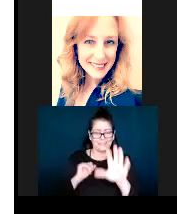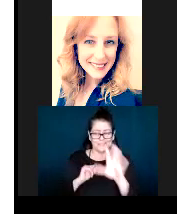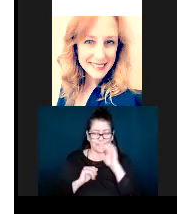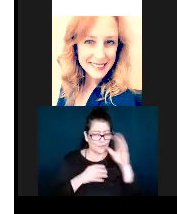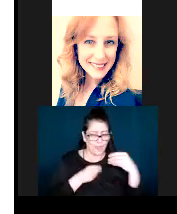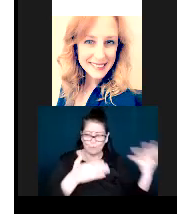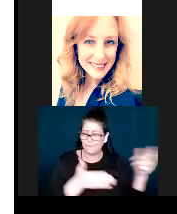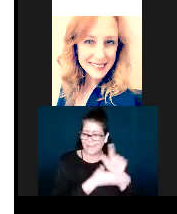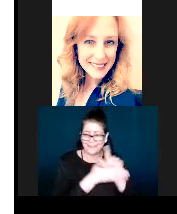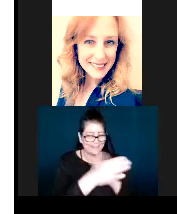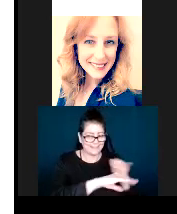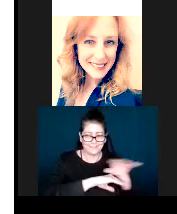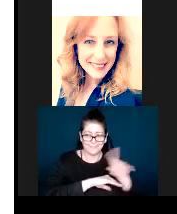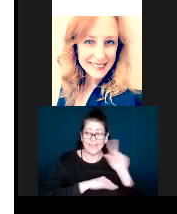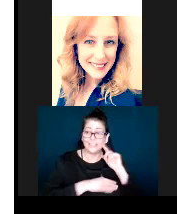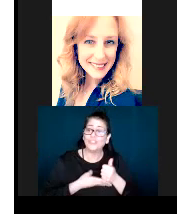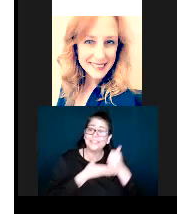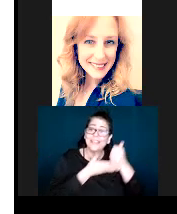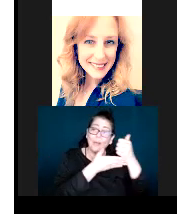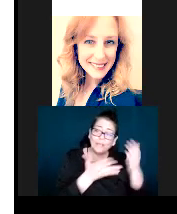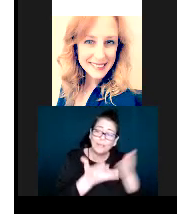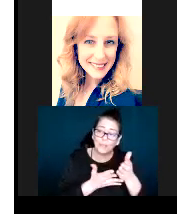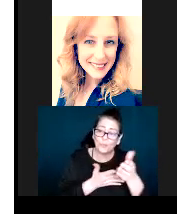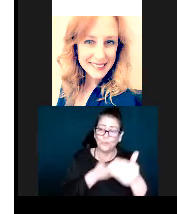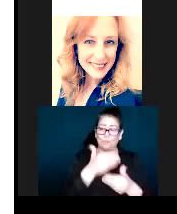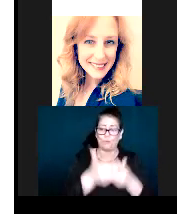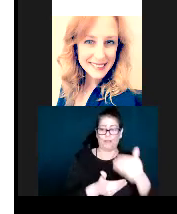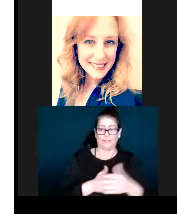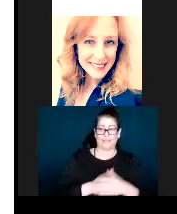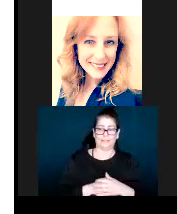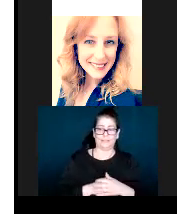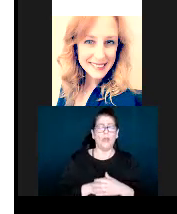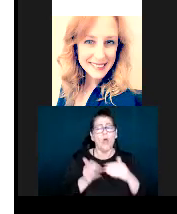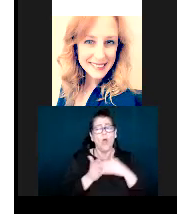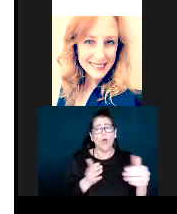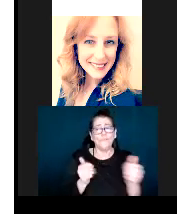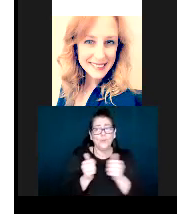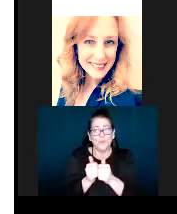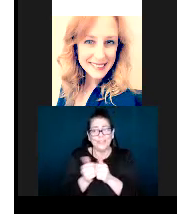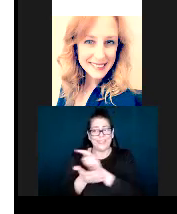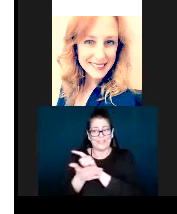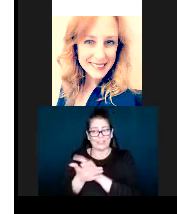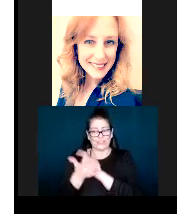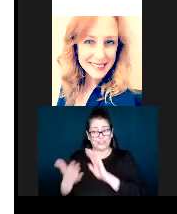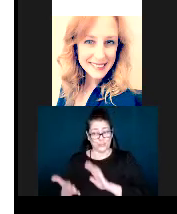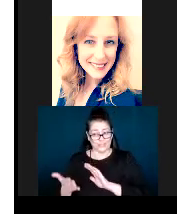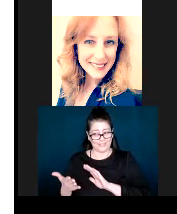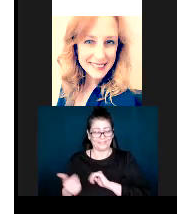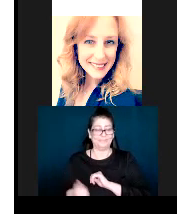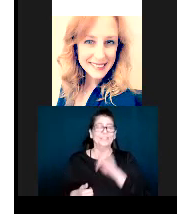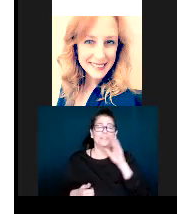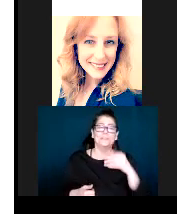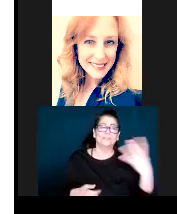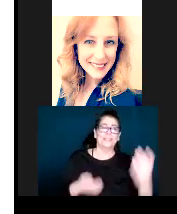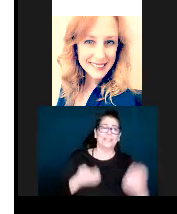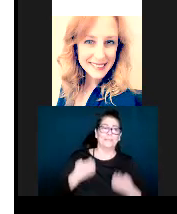just helping them through this process, oftentimes with an attorney. So you're providing emotional support and